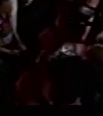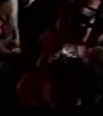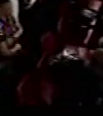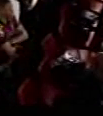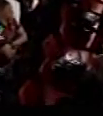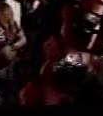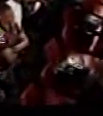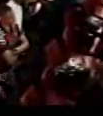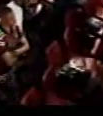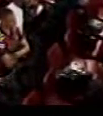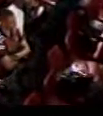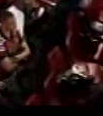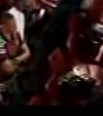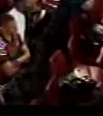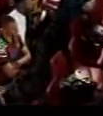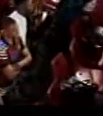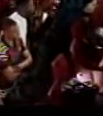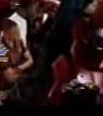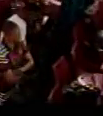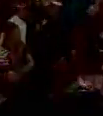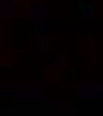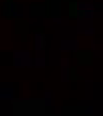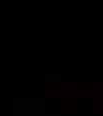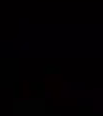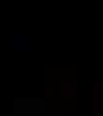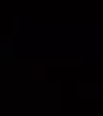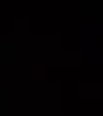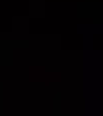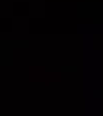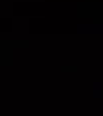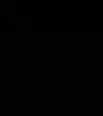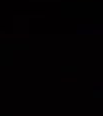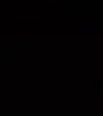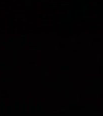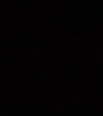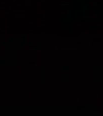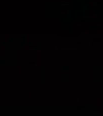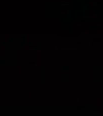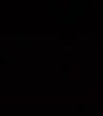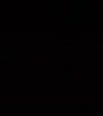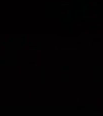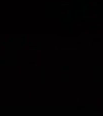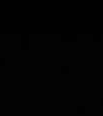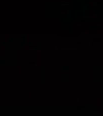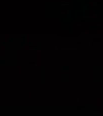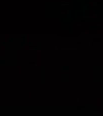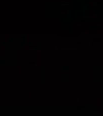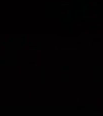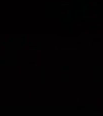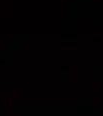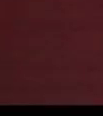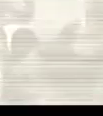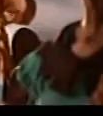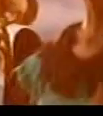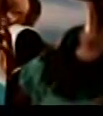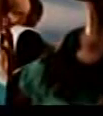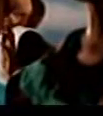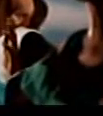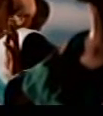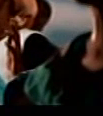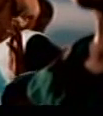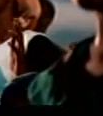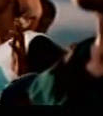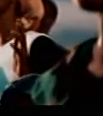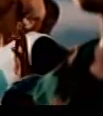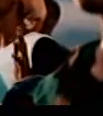Something great, unprecedented, something you never saw before is coming upon your life.